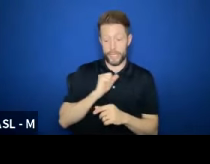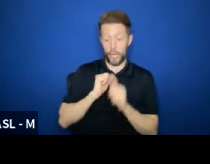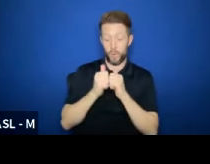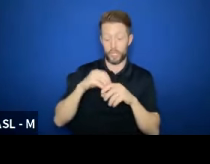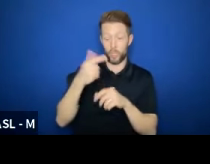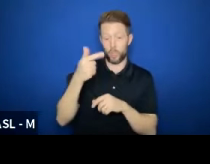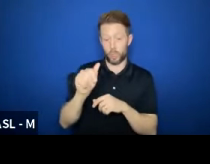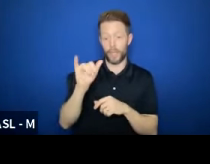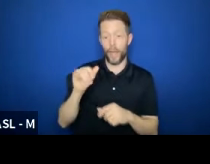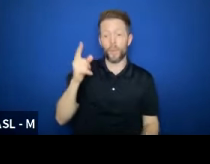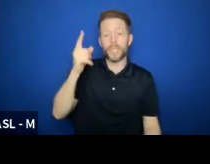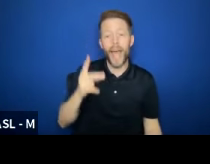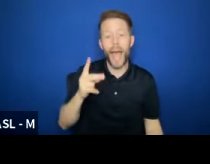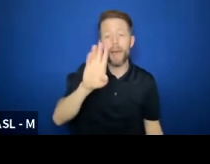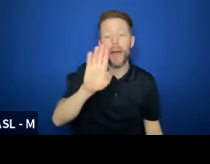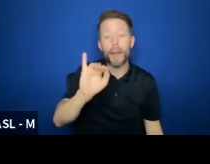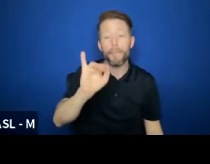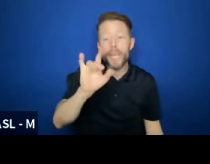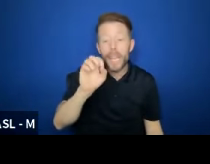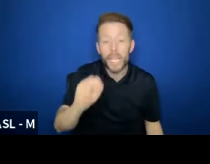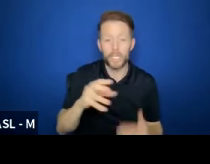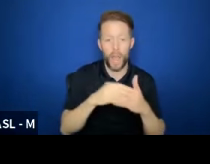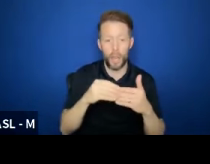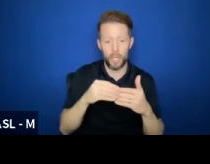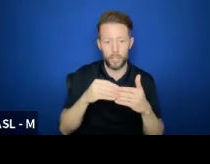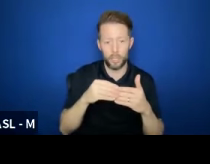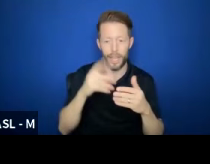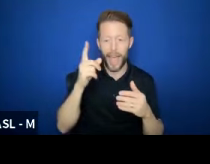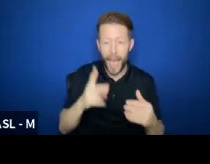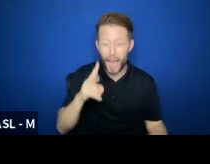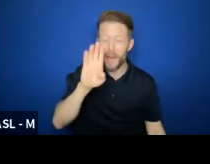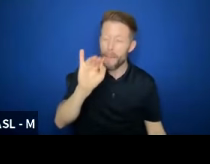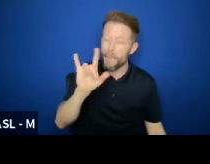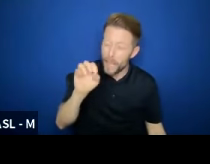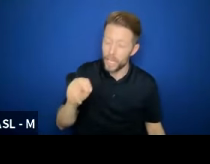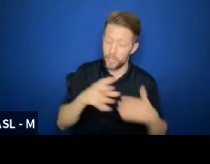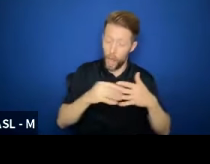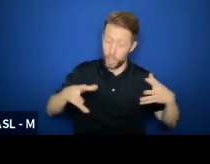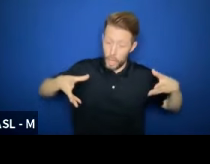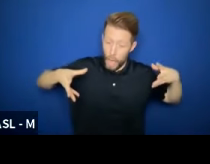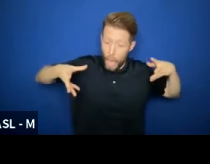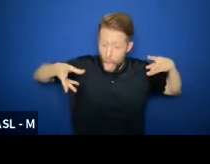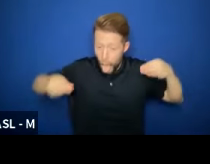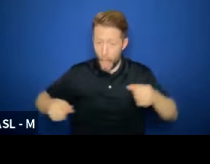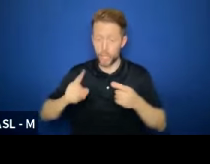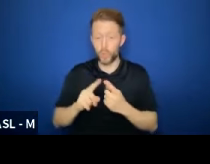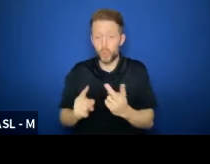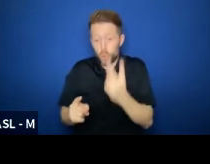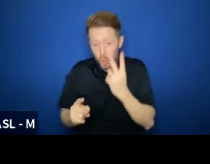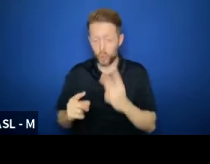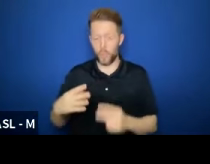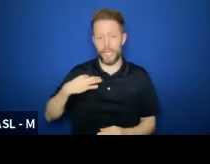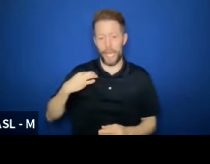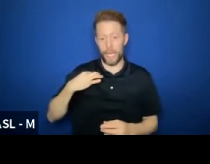Georgia was $500 million race. $500 million went into electing two candidates in one race in